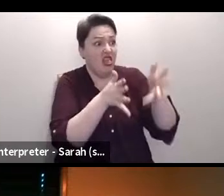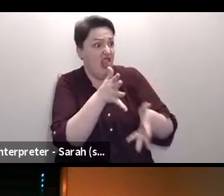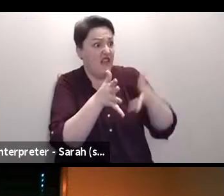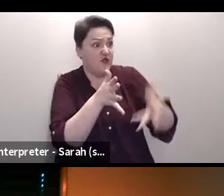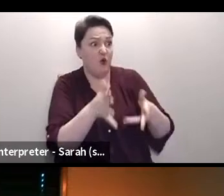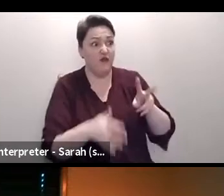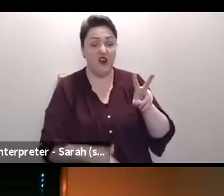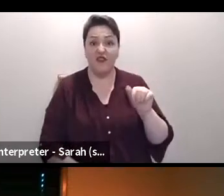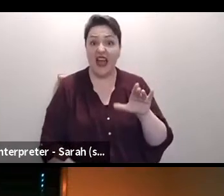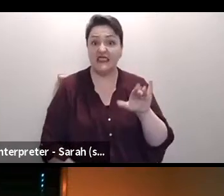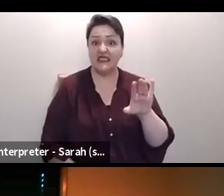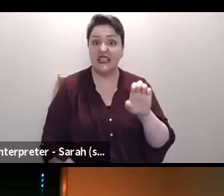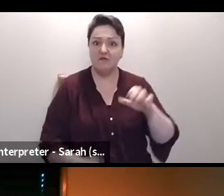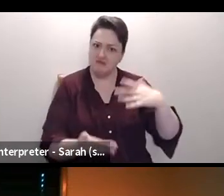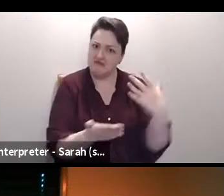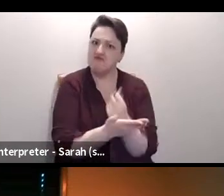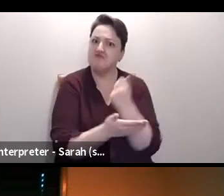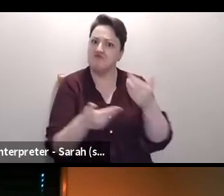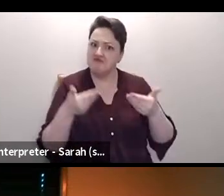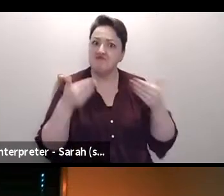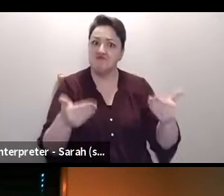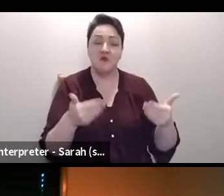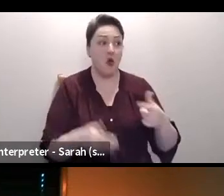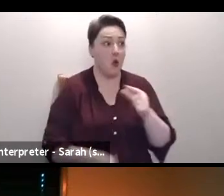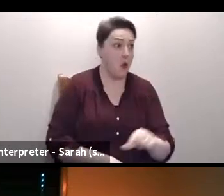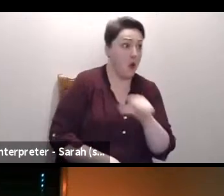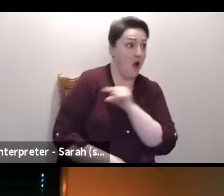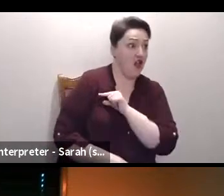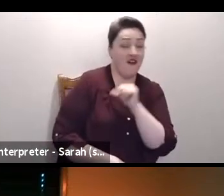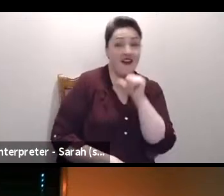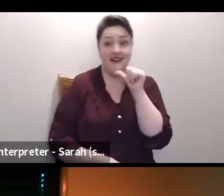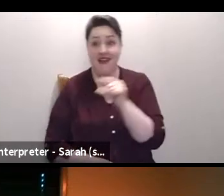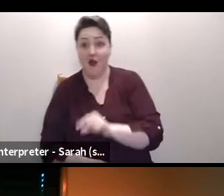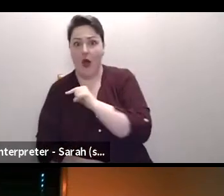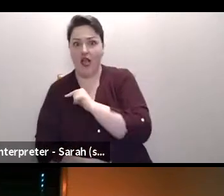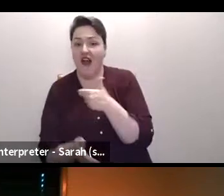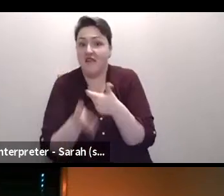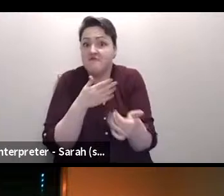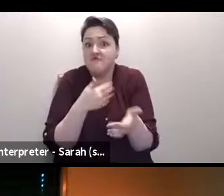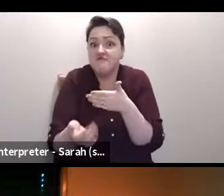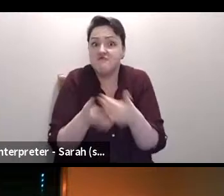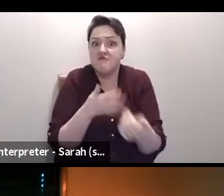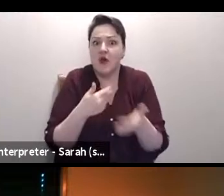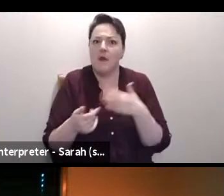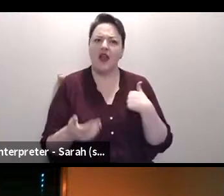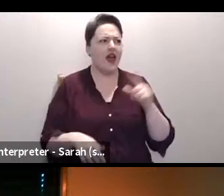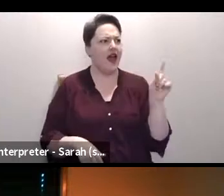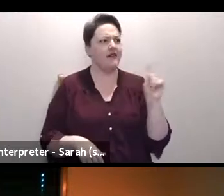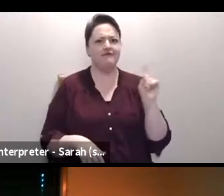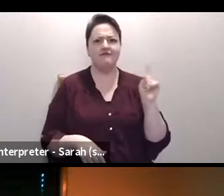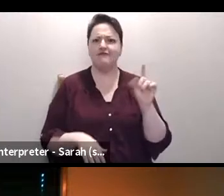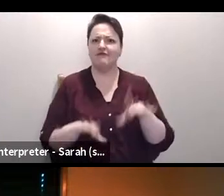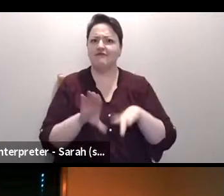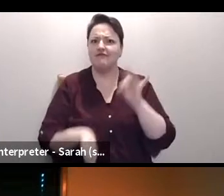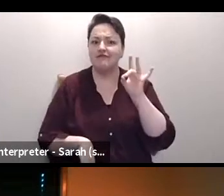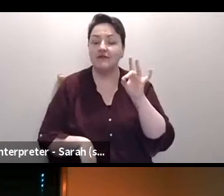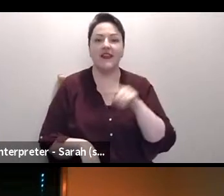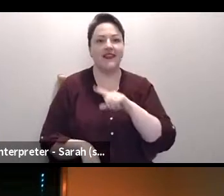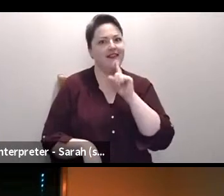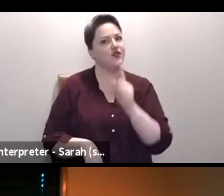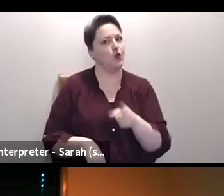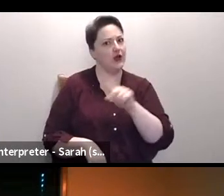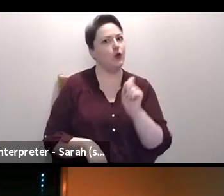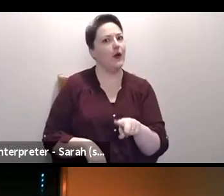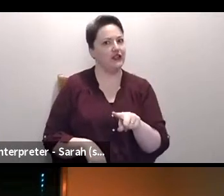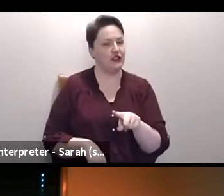it's available, if they qualify or if they don't qualify. But how do you find one? So that's a real question that right now that I'm hearing